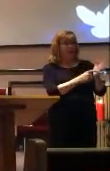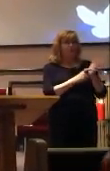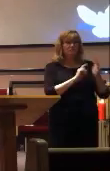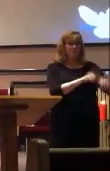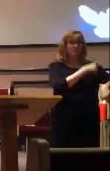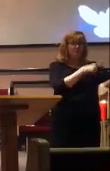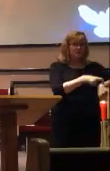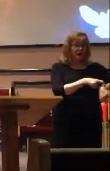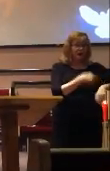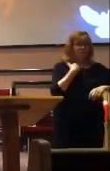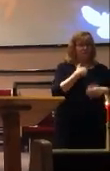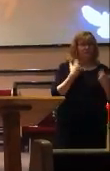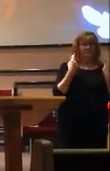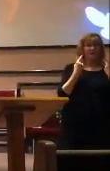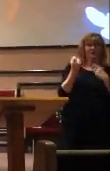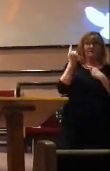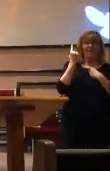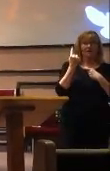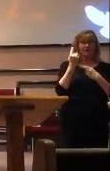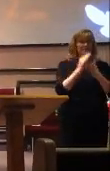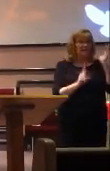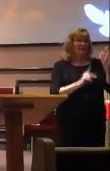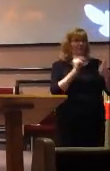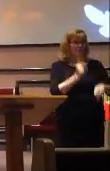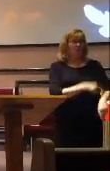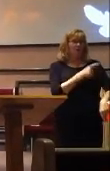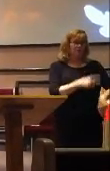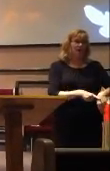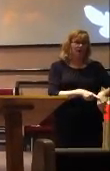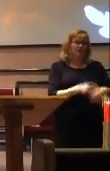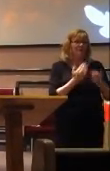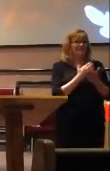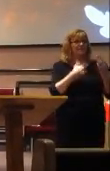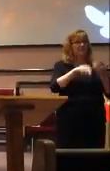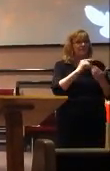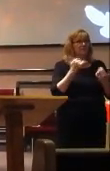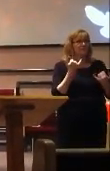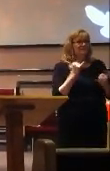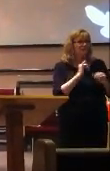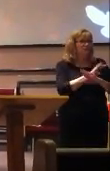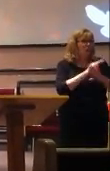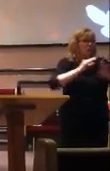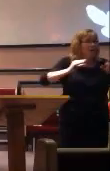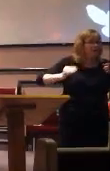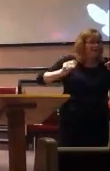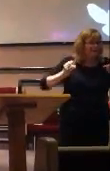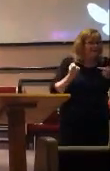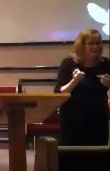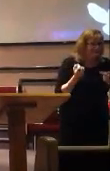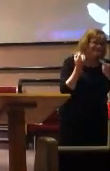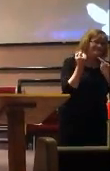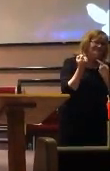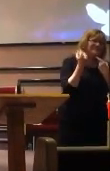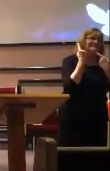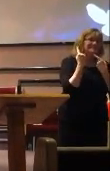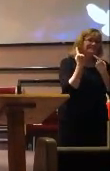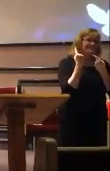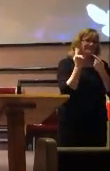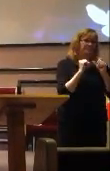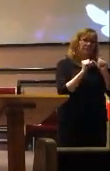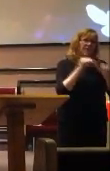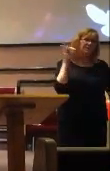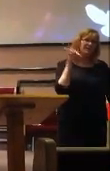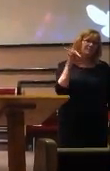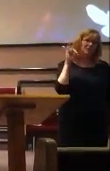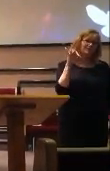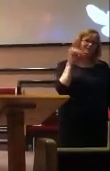didn't it? For some of us, it took a longer time than others. Some of you still don't quite have it. But we're going to keep preaching it